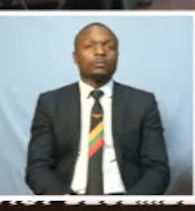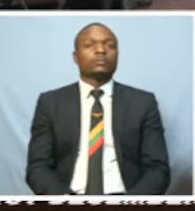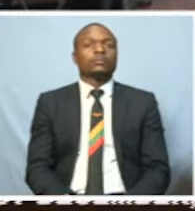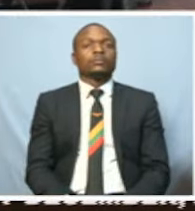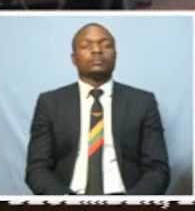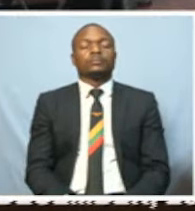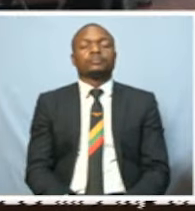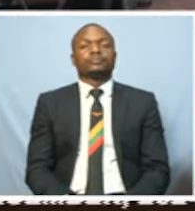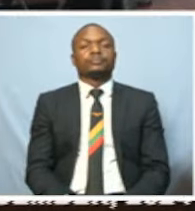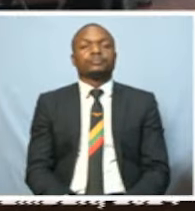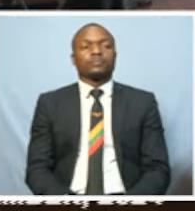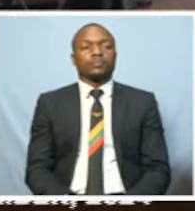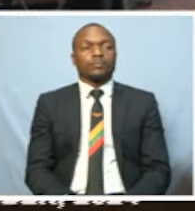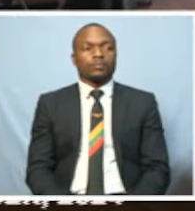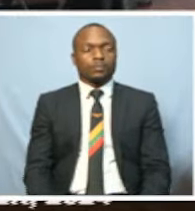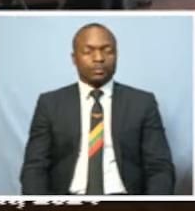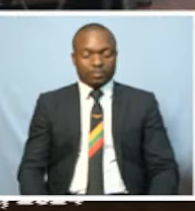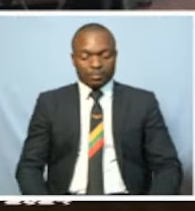Yeah.